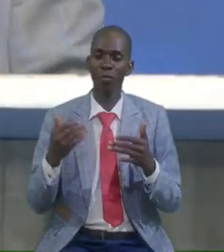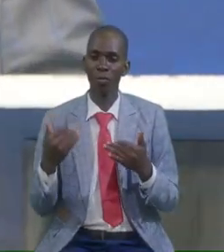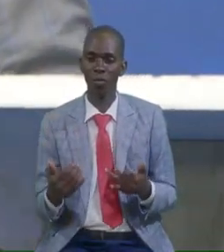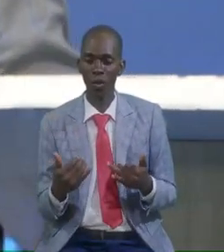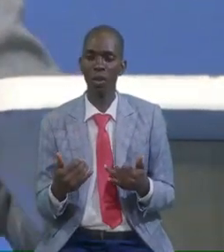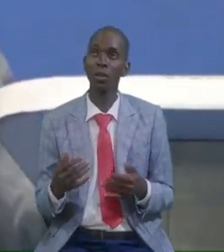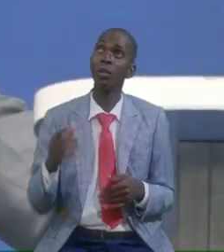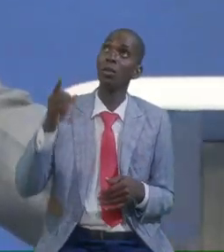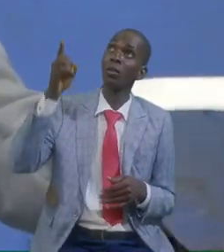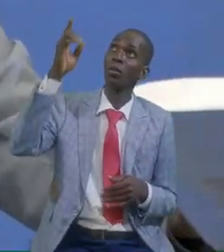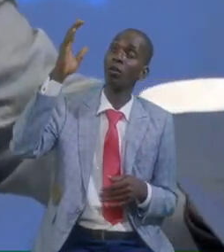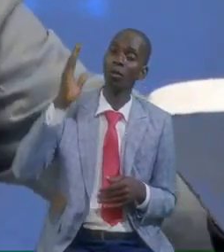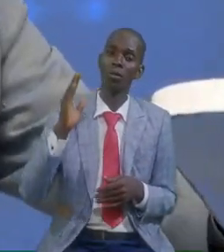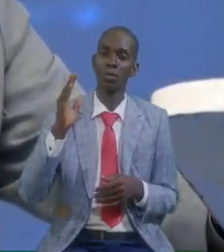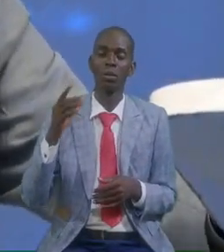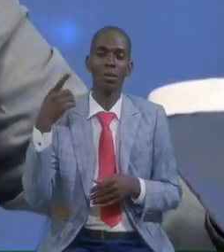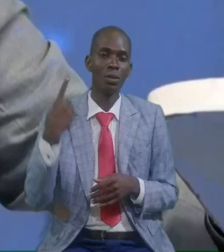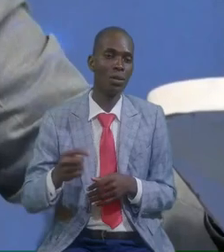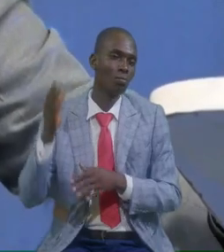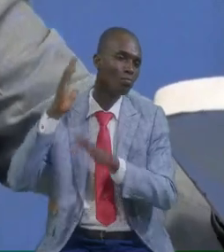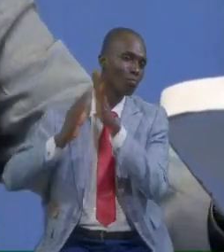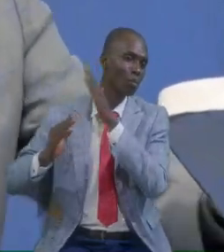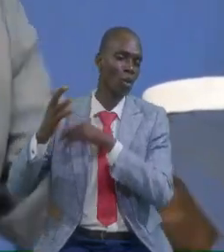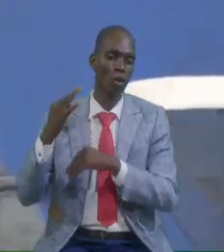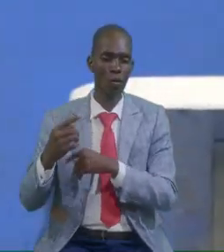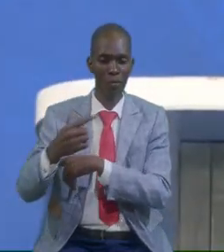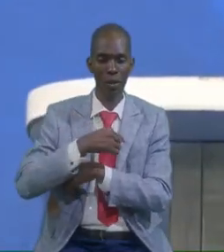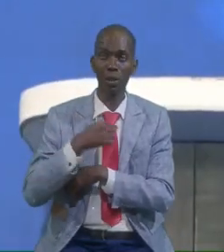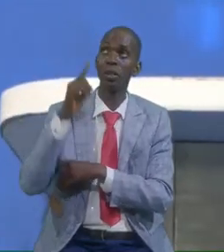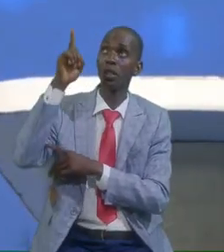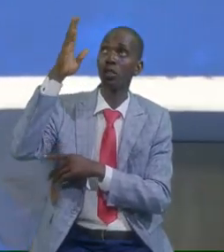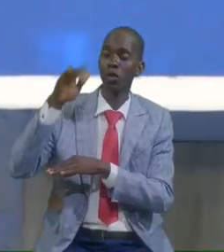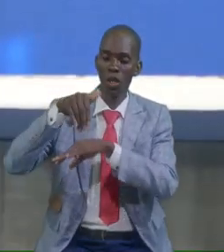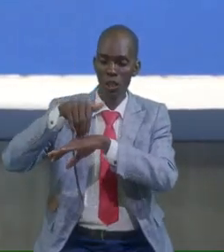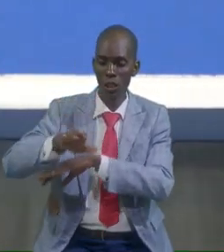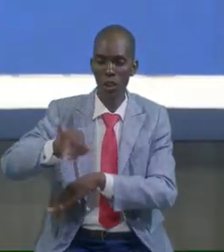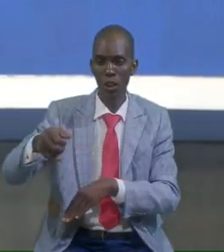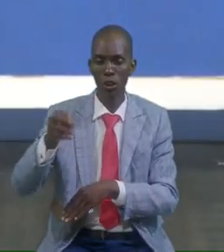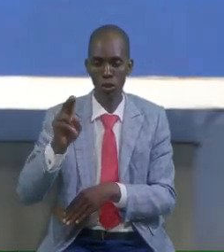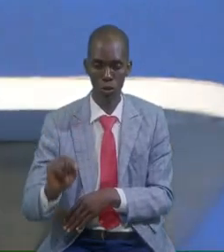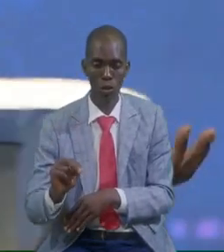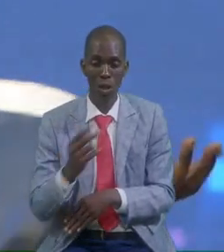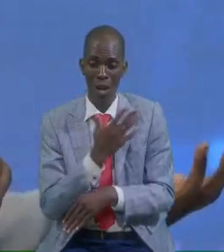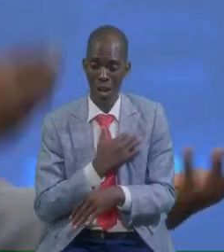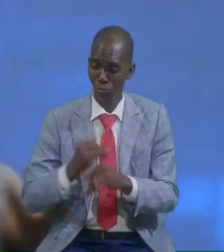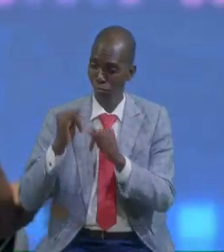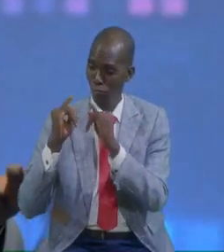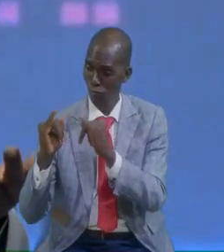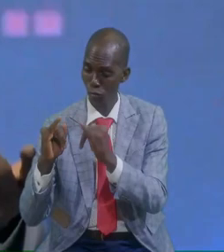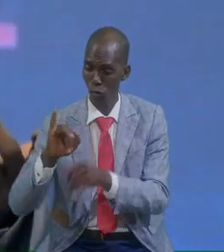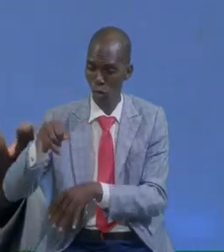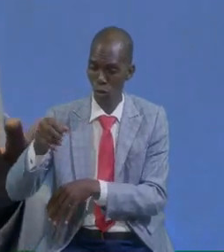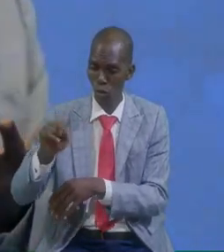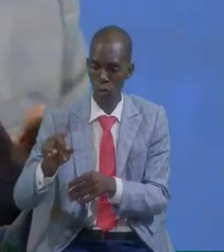Ancient of Days, that sent John and put this word in his mouth?